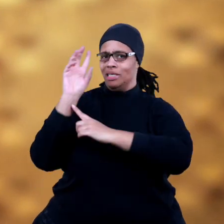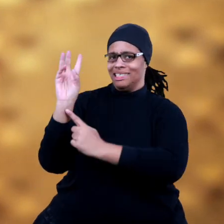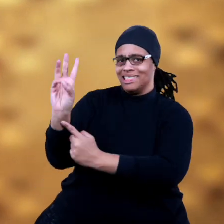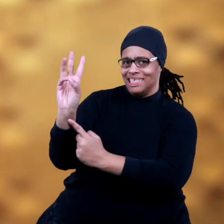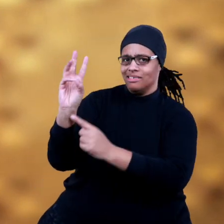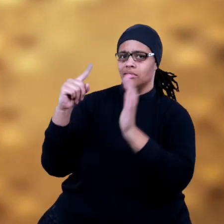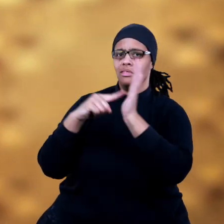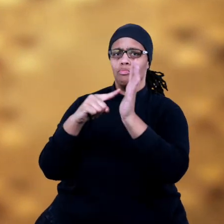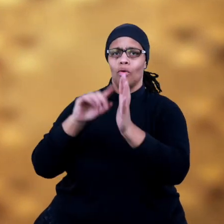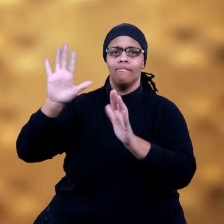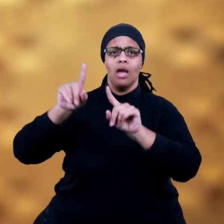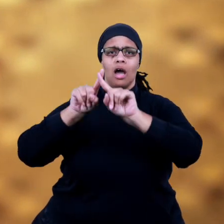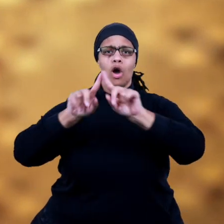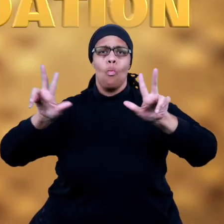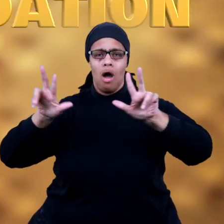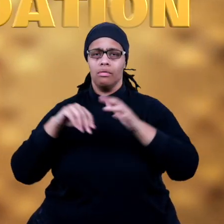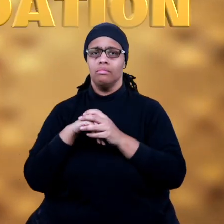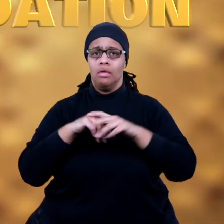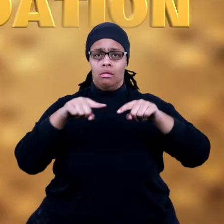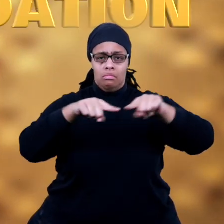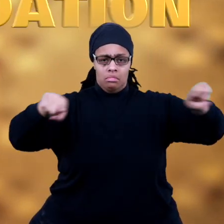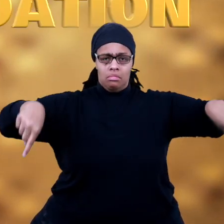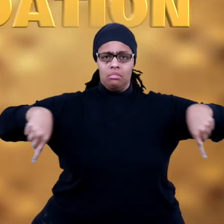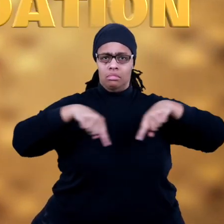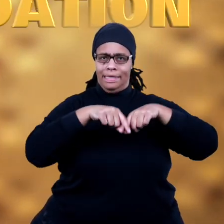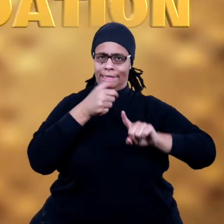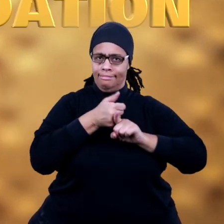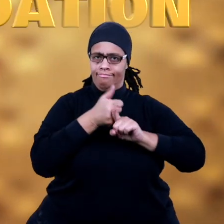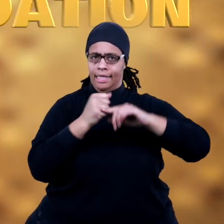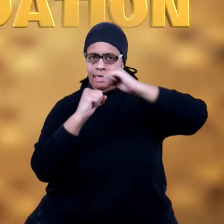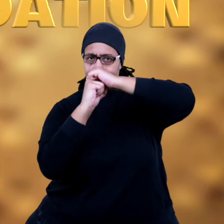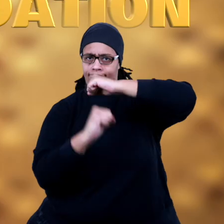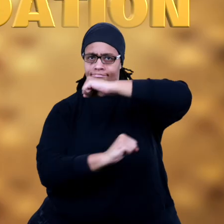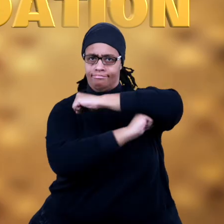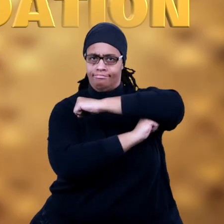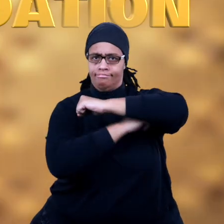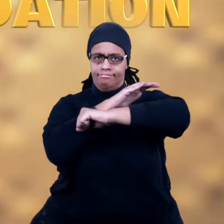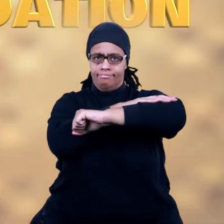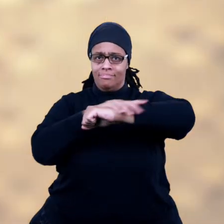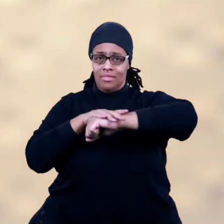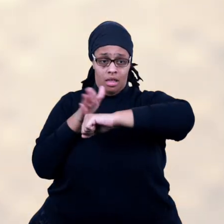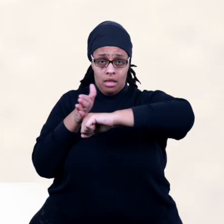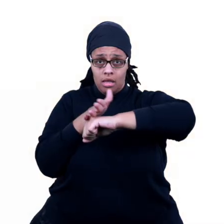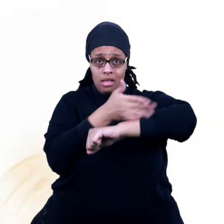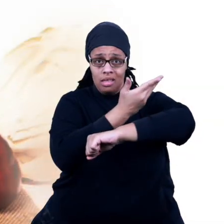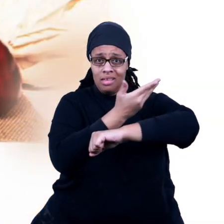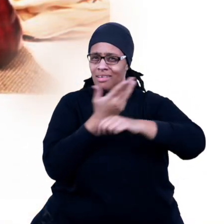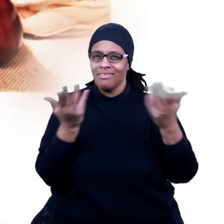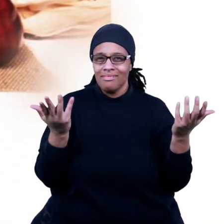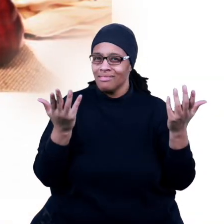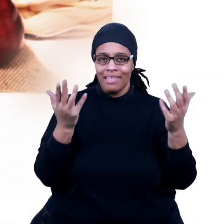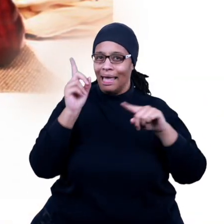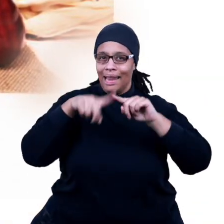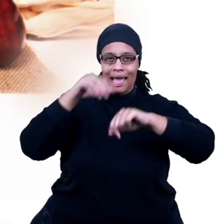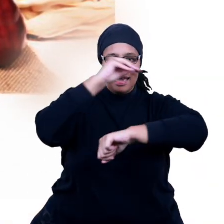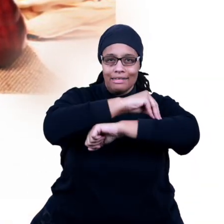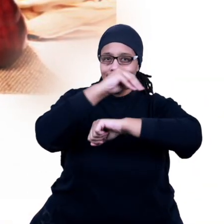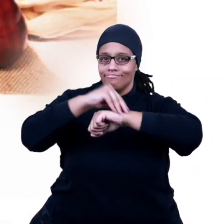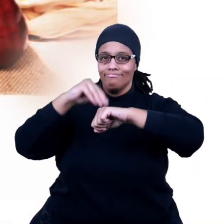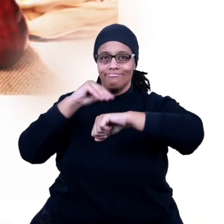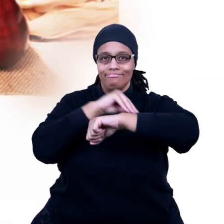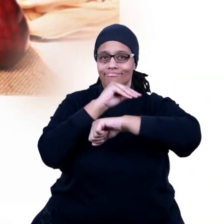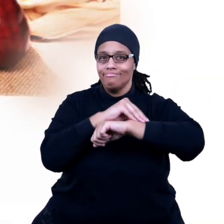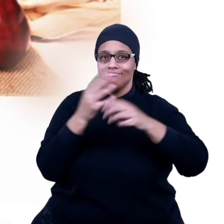the 6 symbols of Kwanzaa. This straw mat symbolizes a foundation. Nothing can be built without having